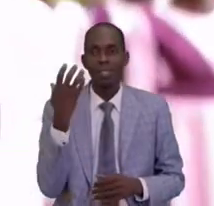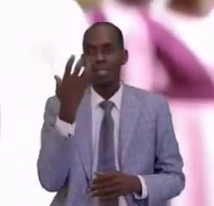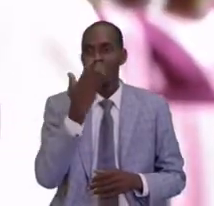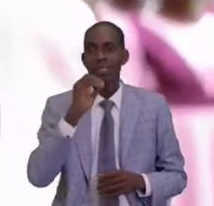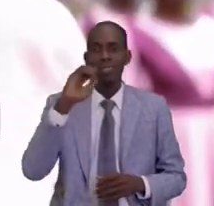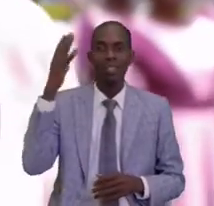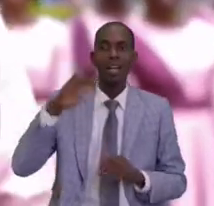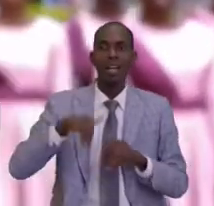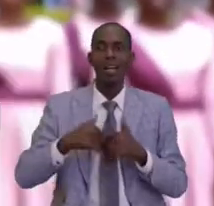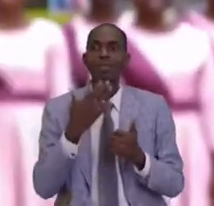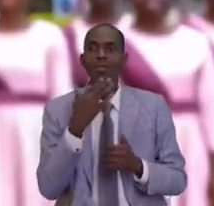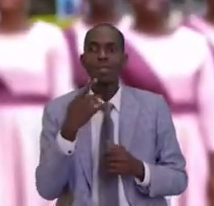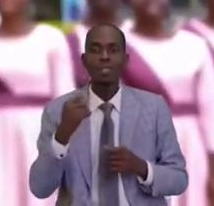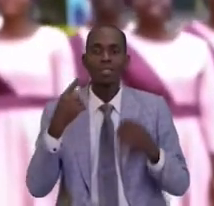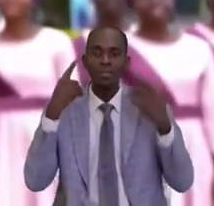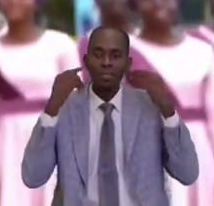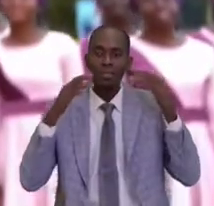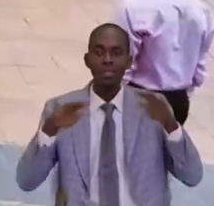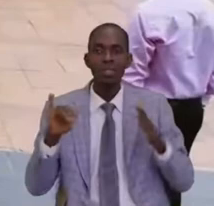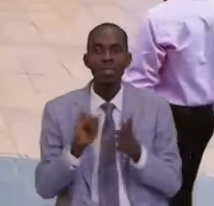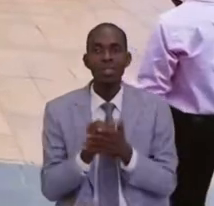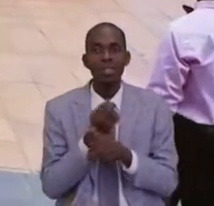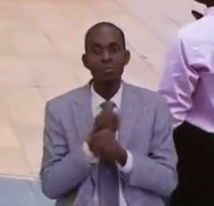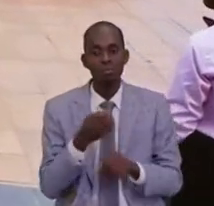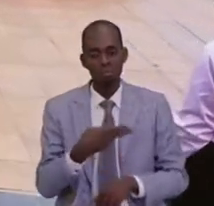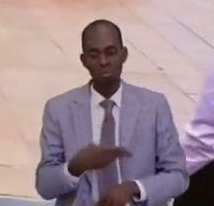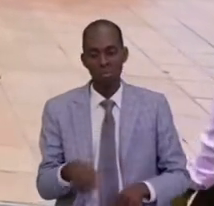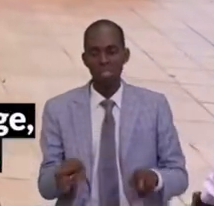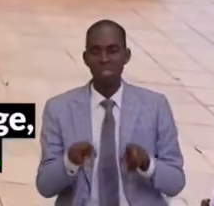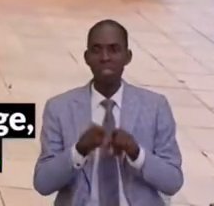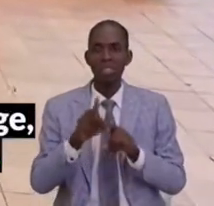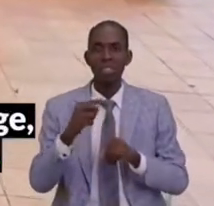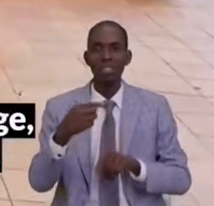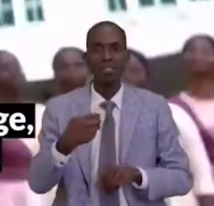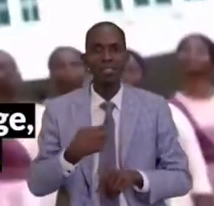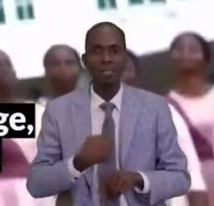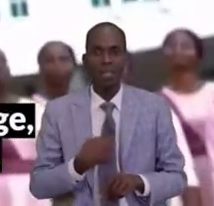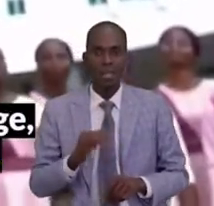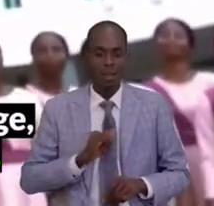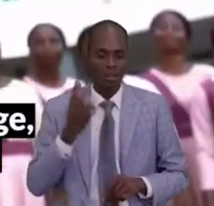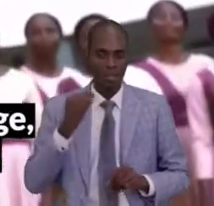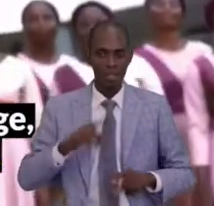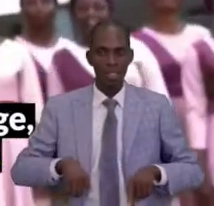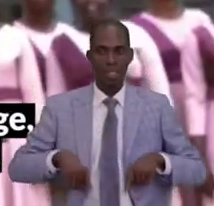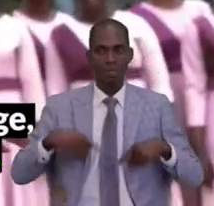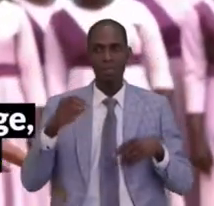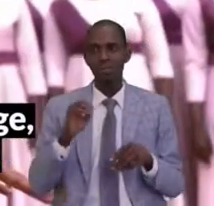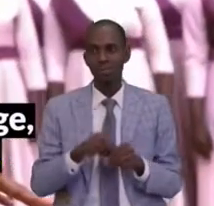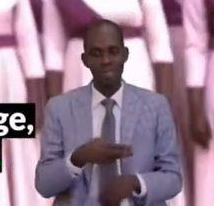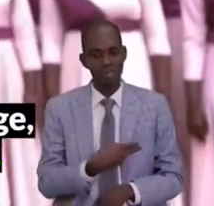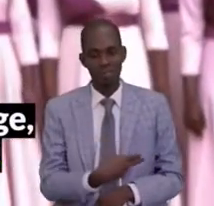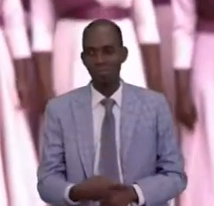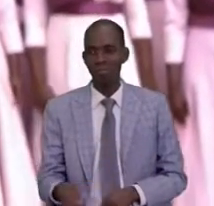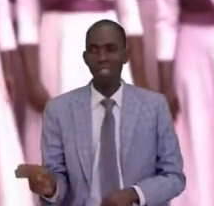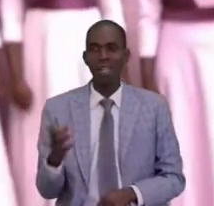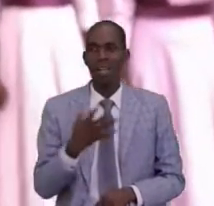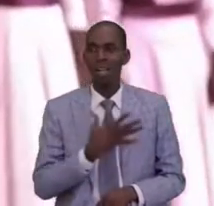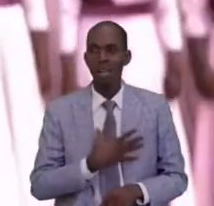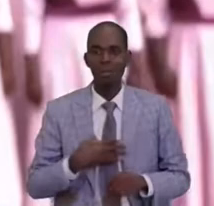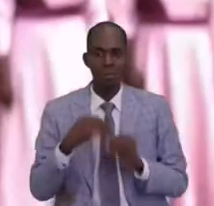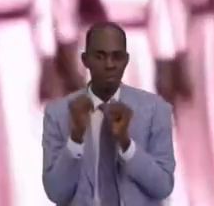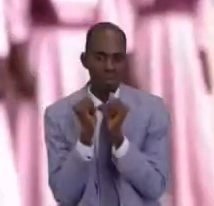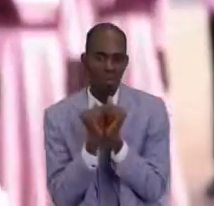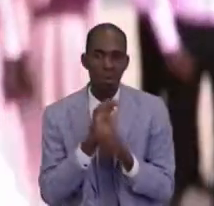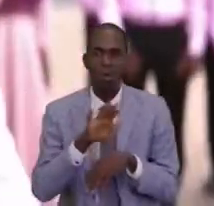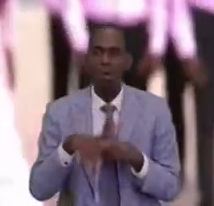How sweet the sound that saved a wretch like me. All my life I was groping in wretchedness, all